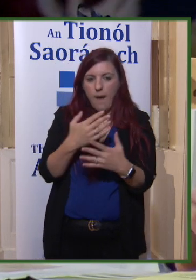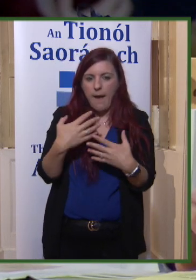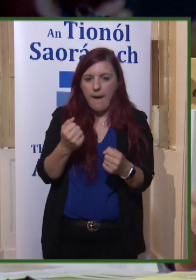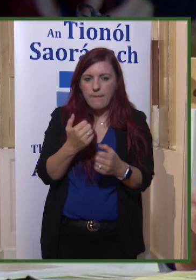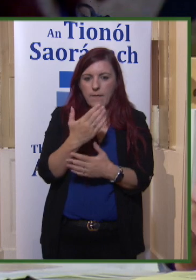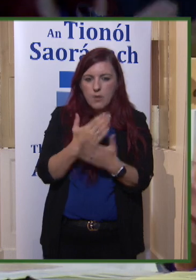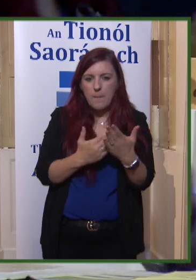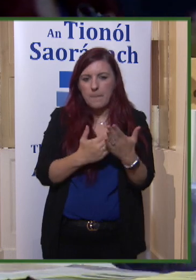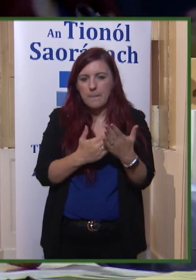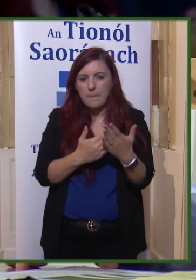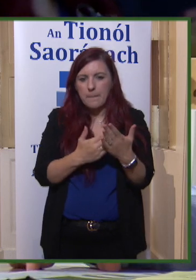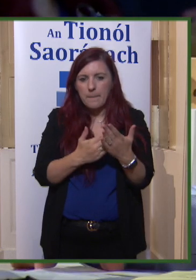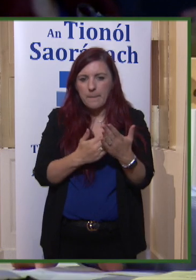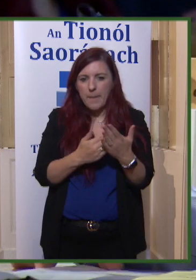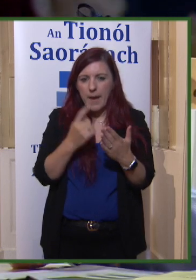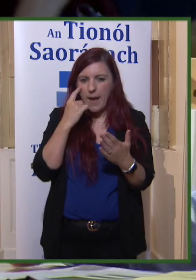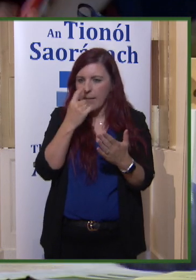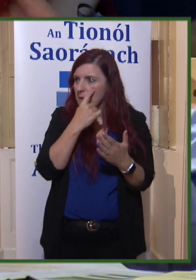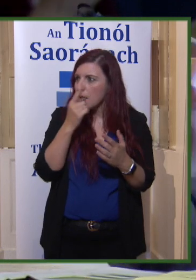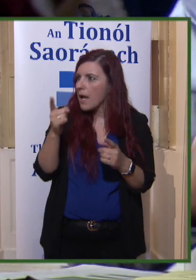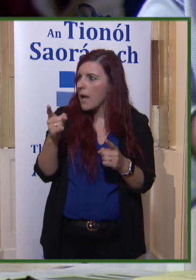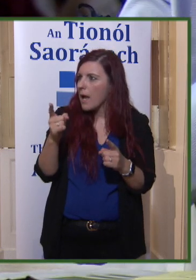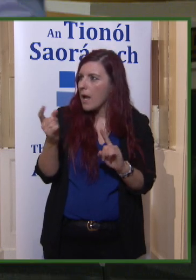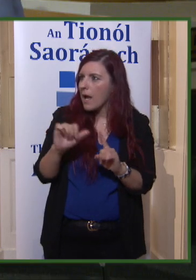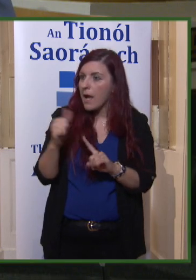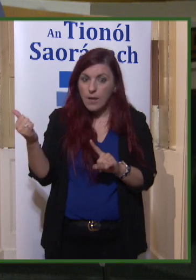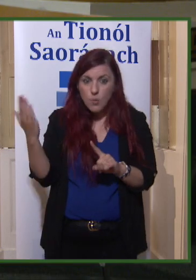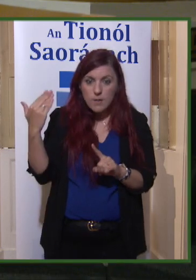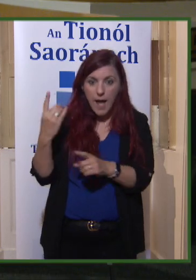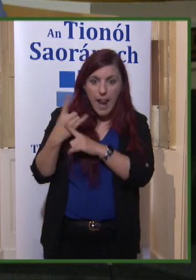some evidence. And do you want to come in here? Yeah.